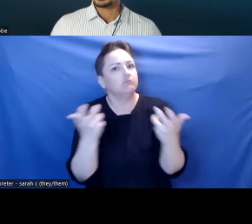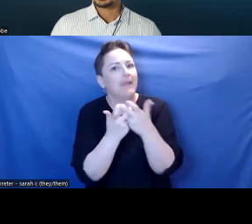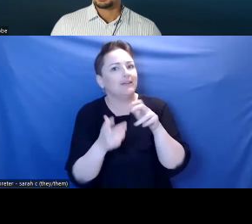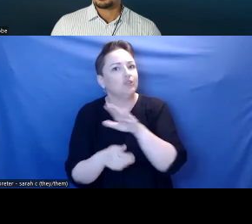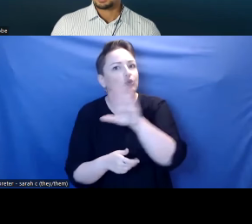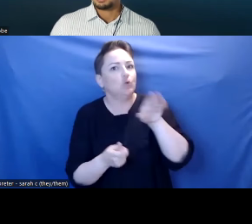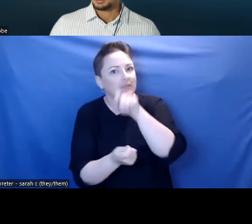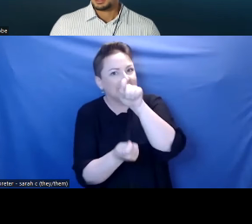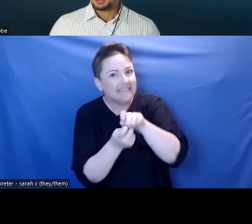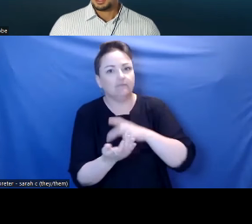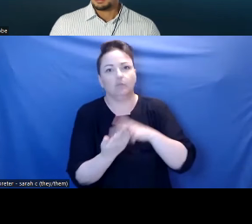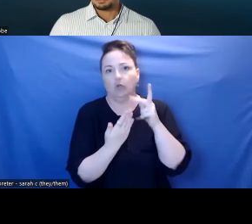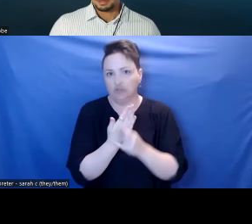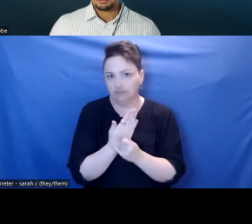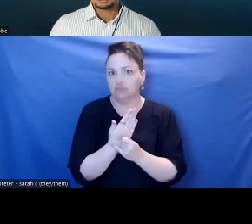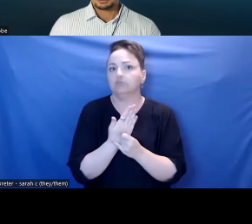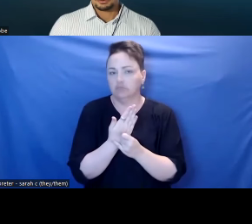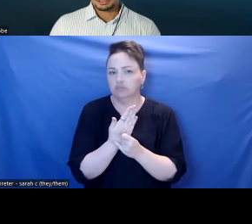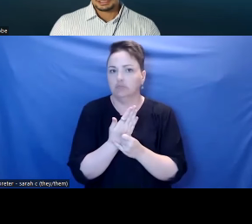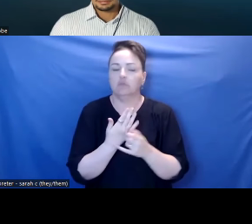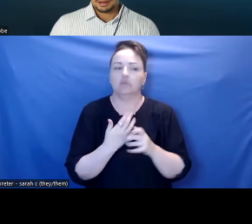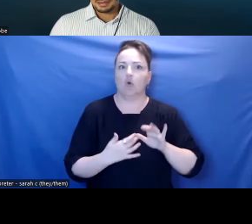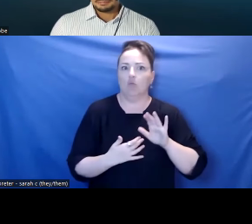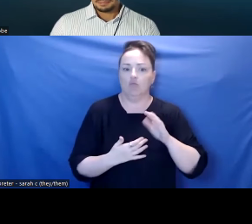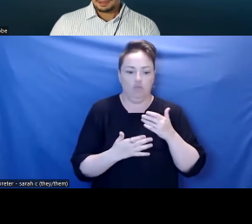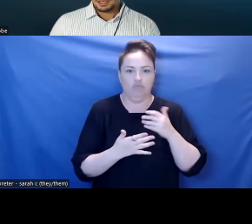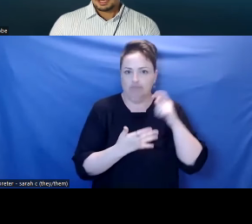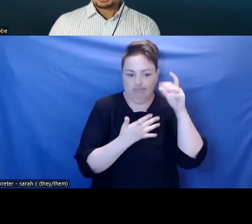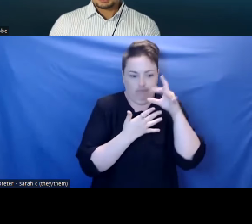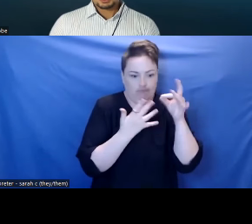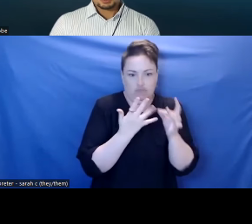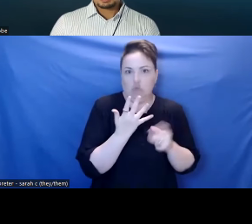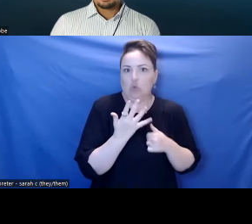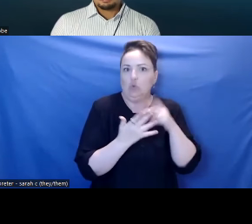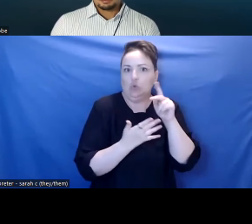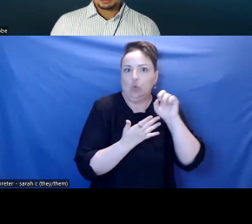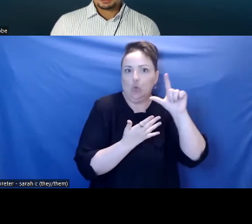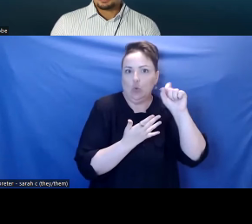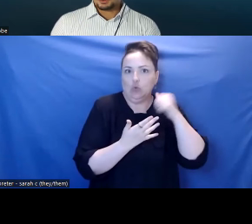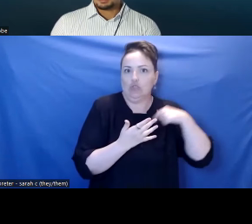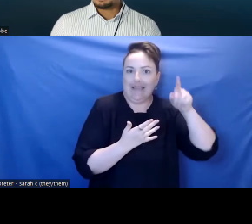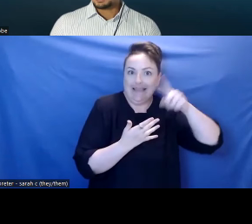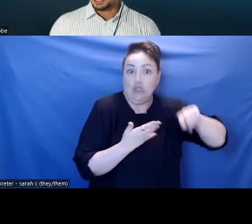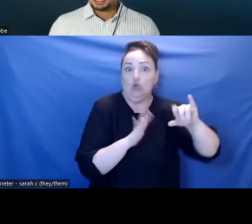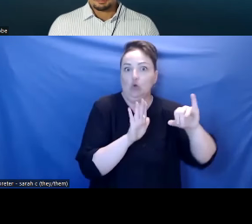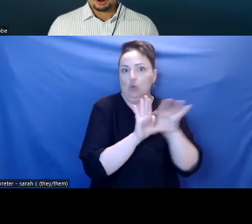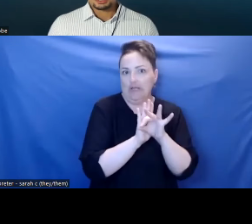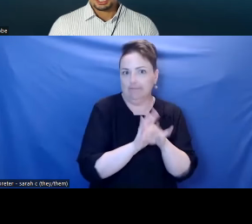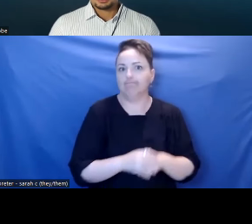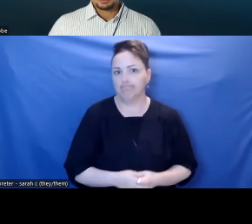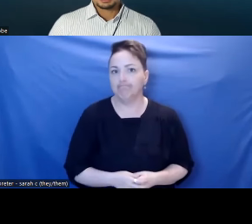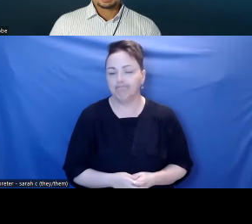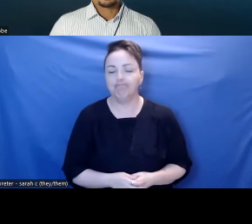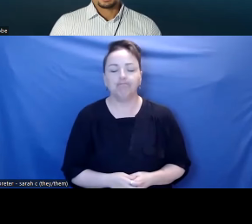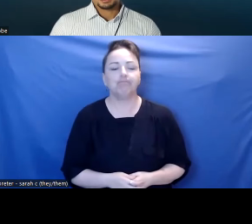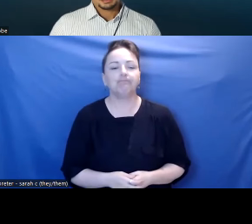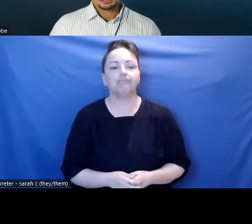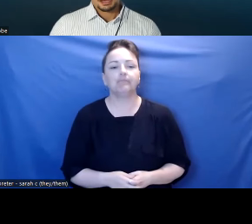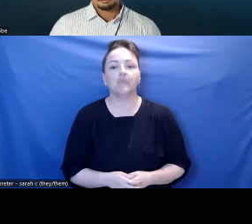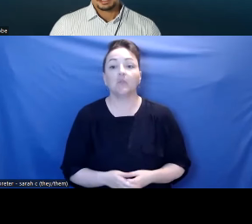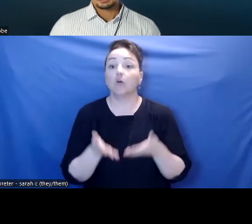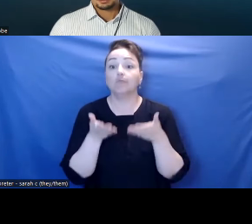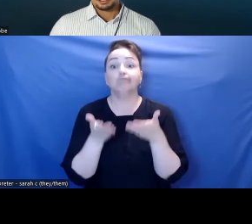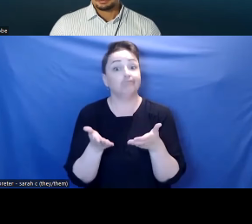you use to overcome the barriers that you identified. So in terms of implementing the roadmap, like any project, you'd identify